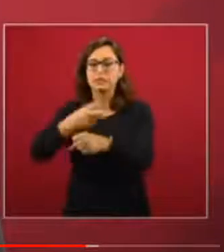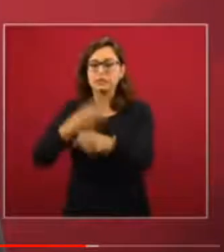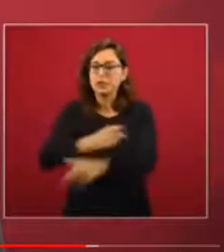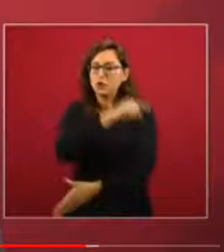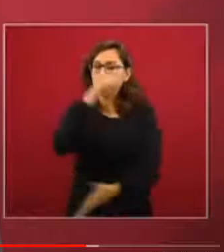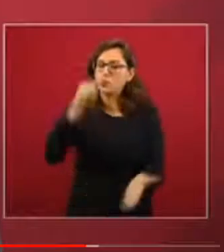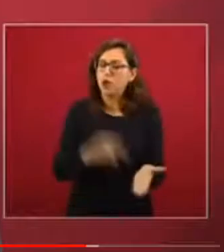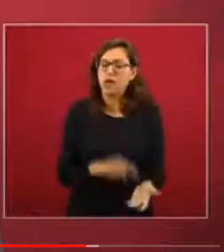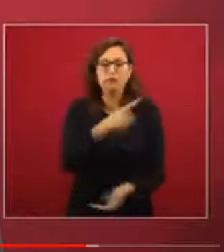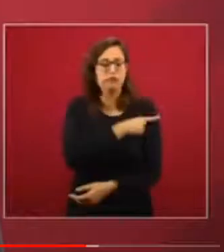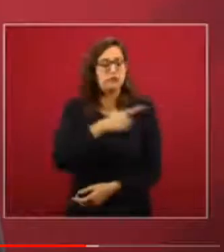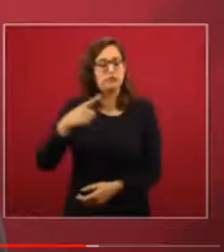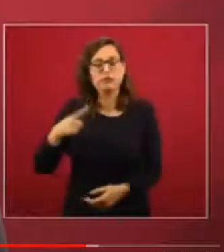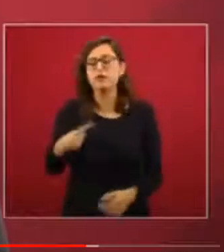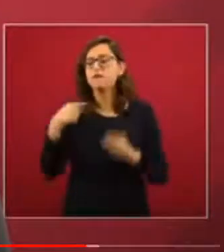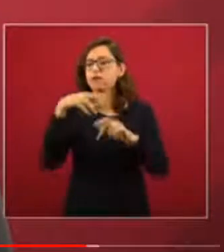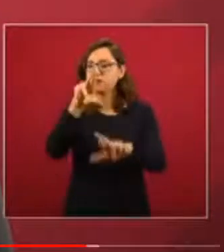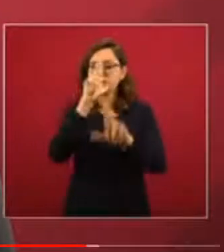debe de respetar.